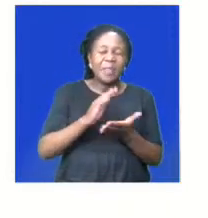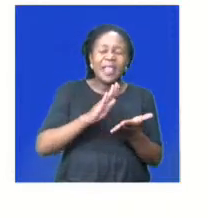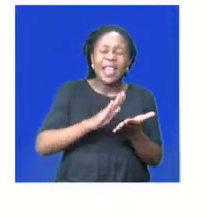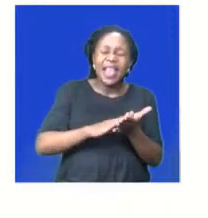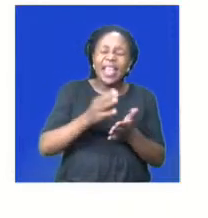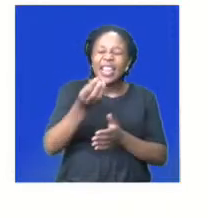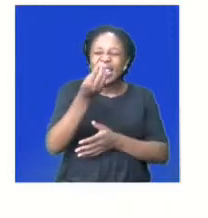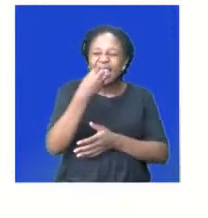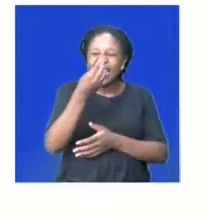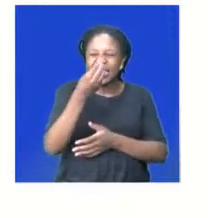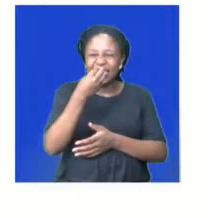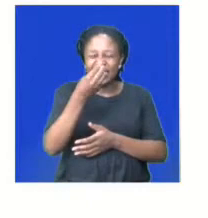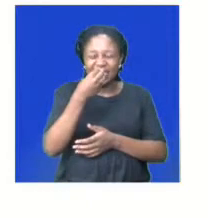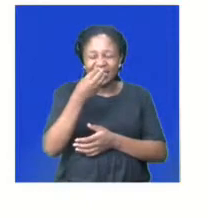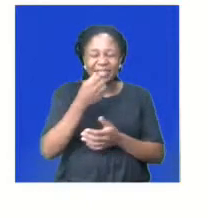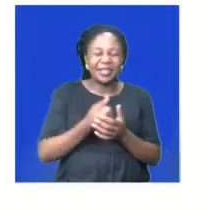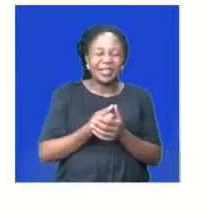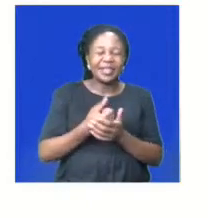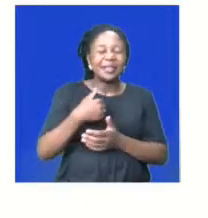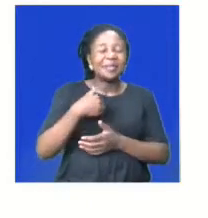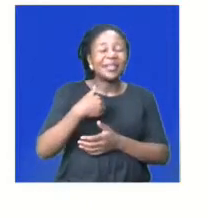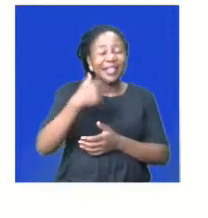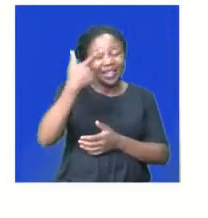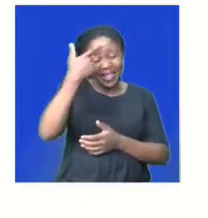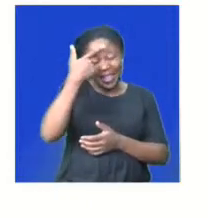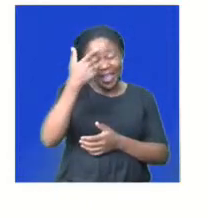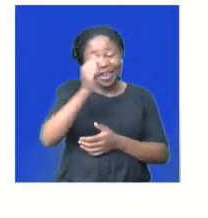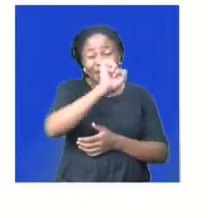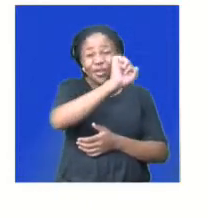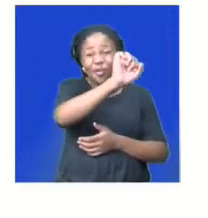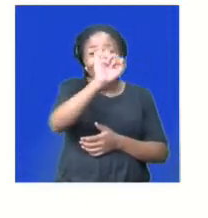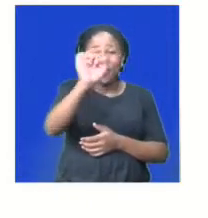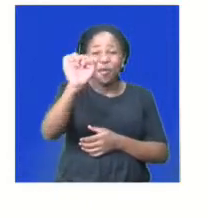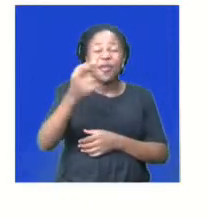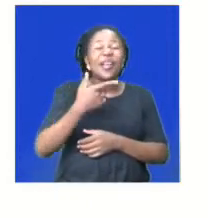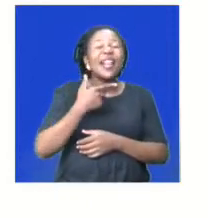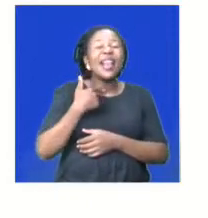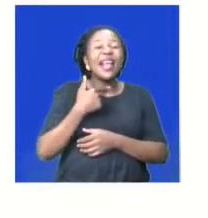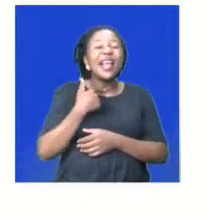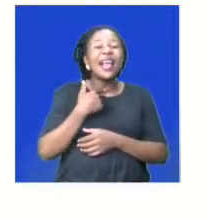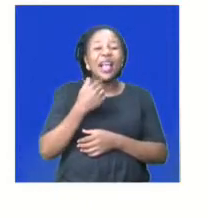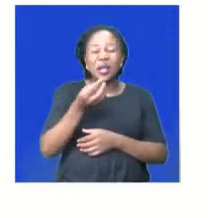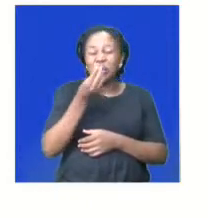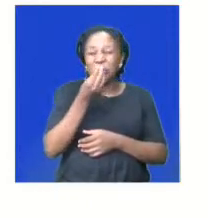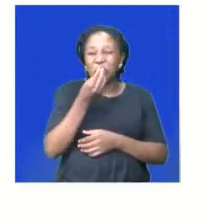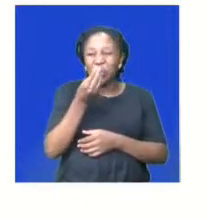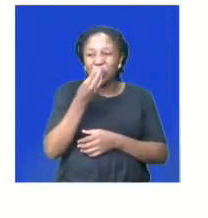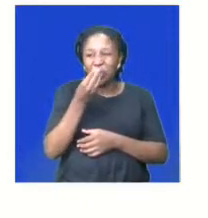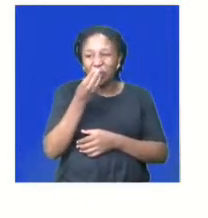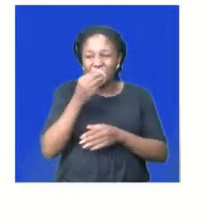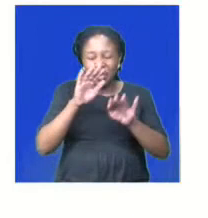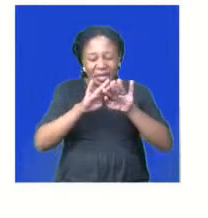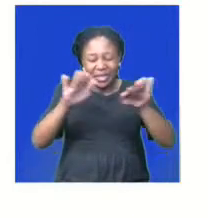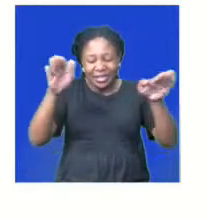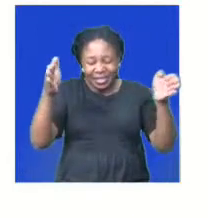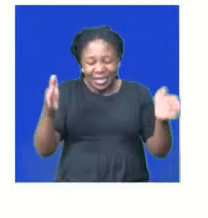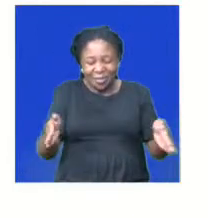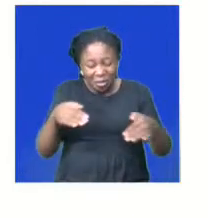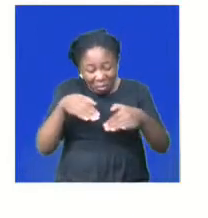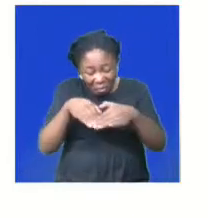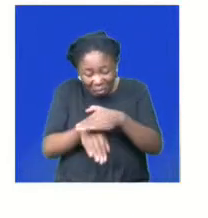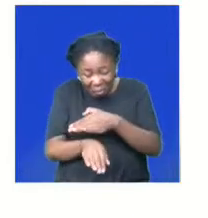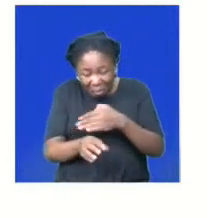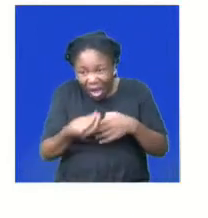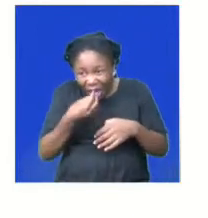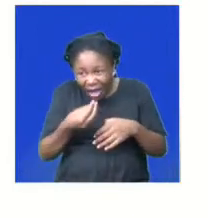lot. Even in class when we are teaching, you take your lunchbox, you are busy eating under the desk using the